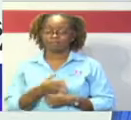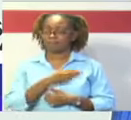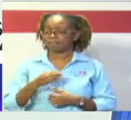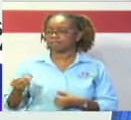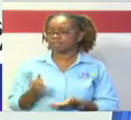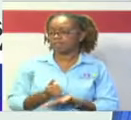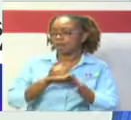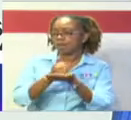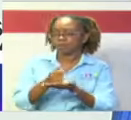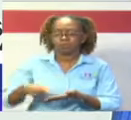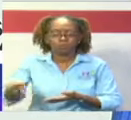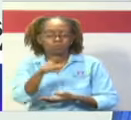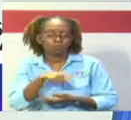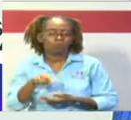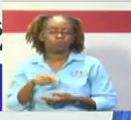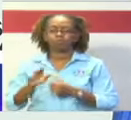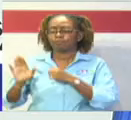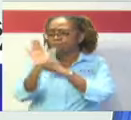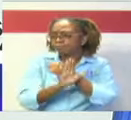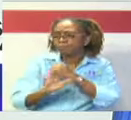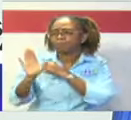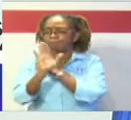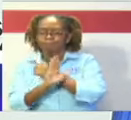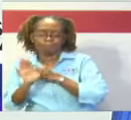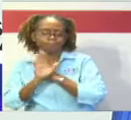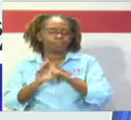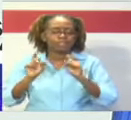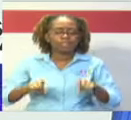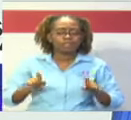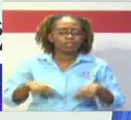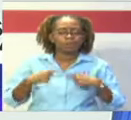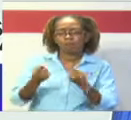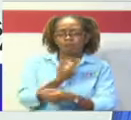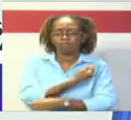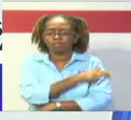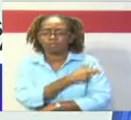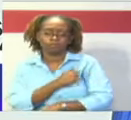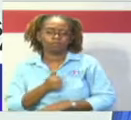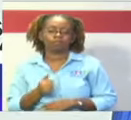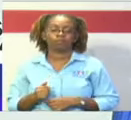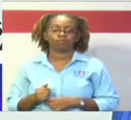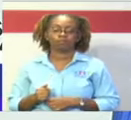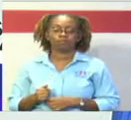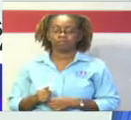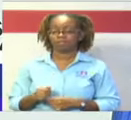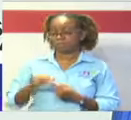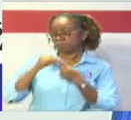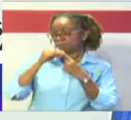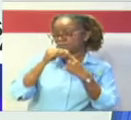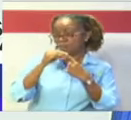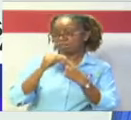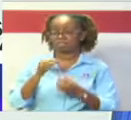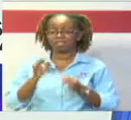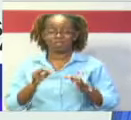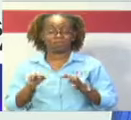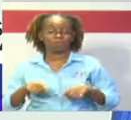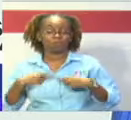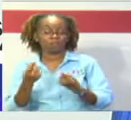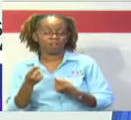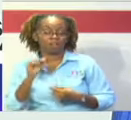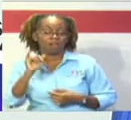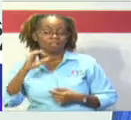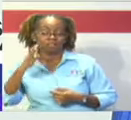relatives from requiring hospitalization care, especially in the intensive care unit and the high dependence unit, if you do